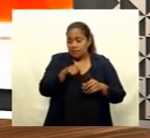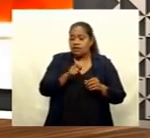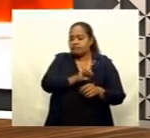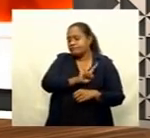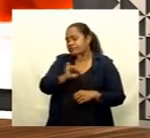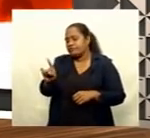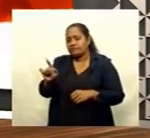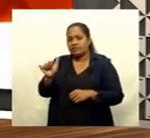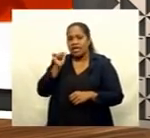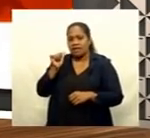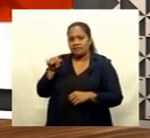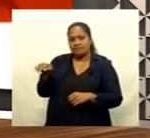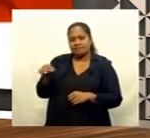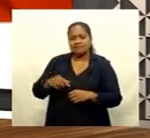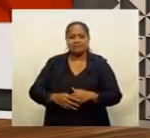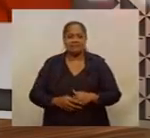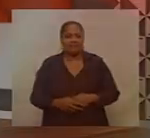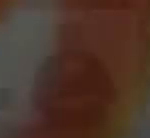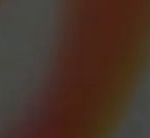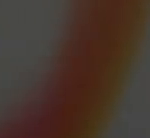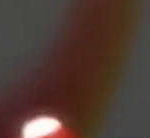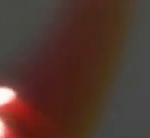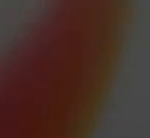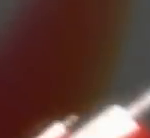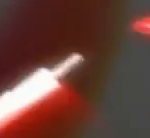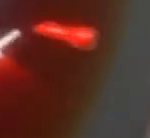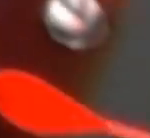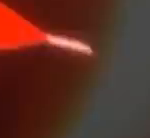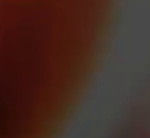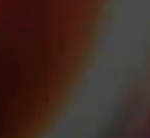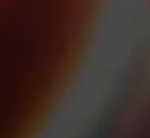wild. This and more after the break.